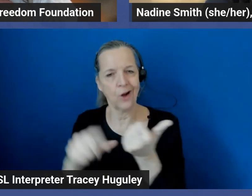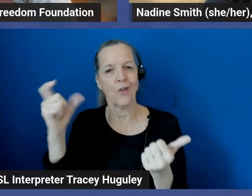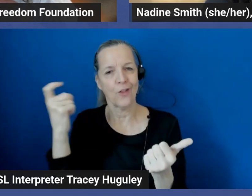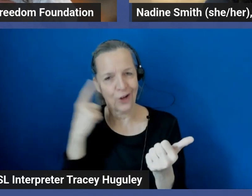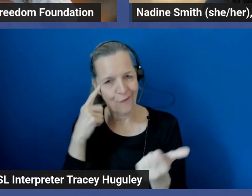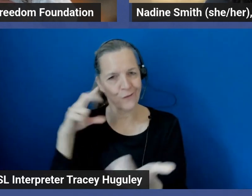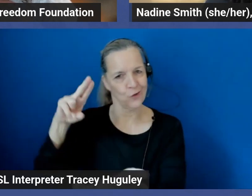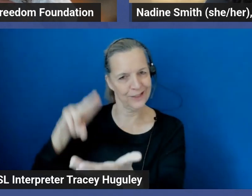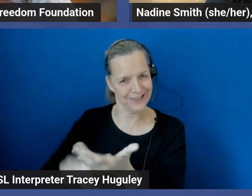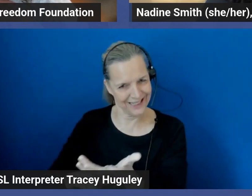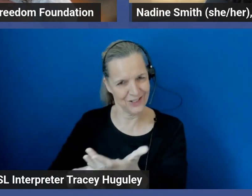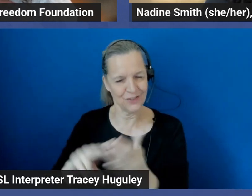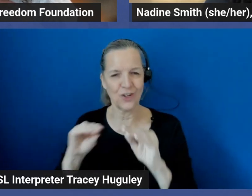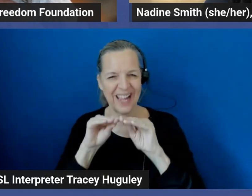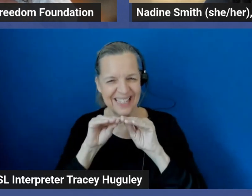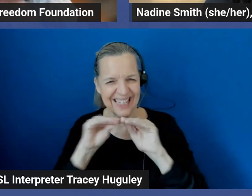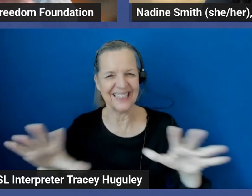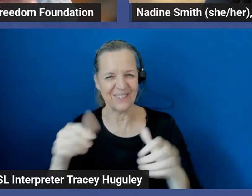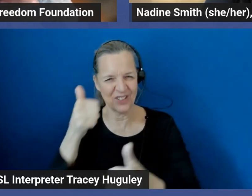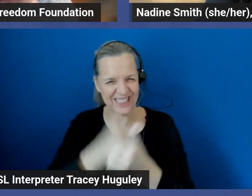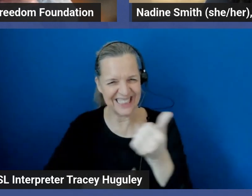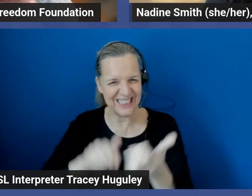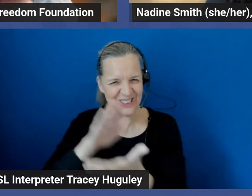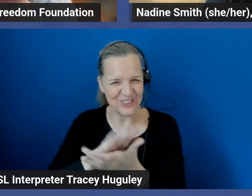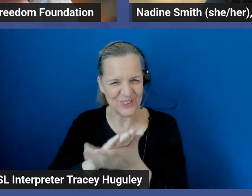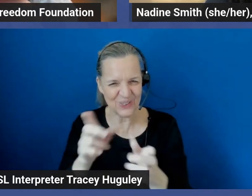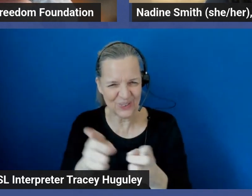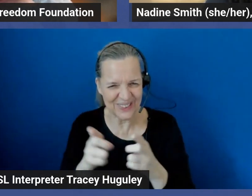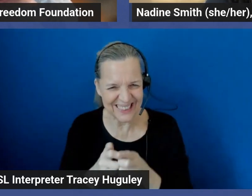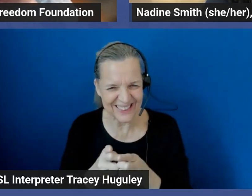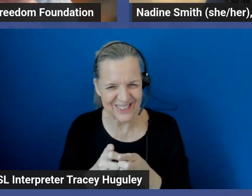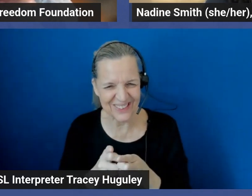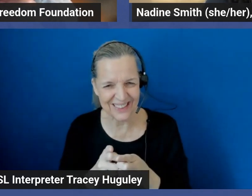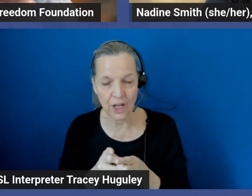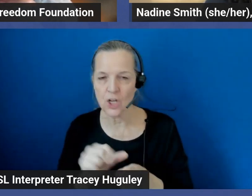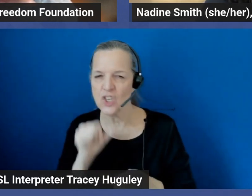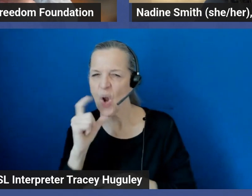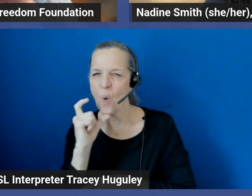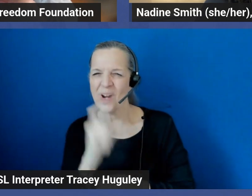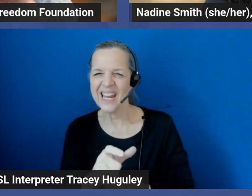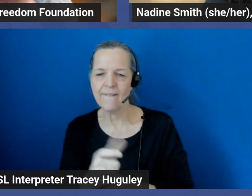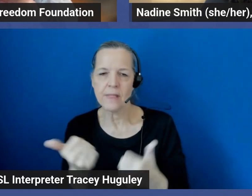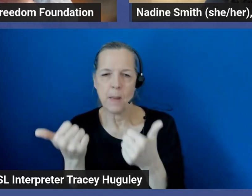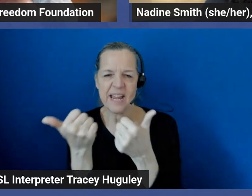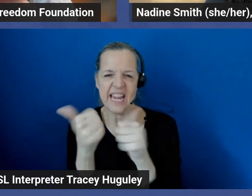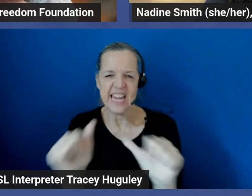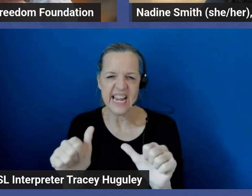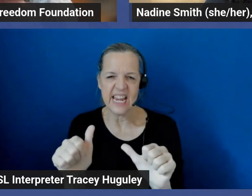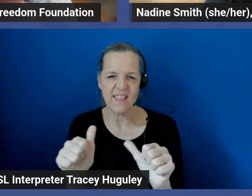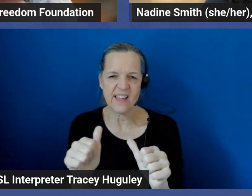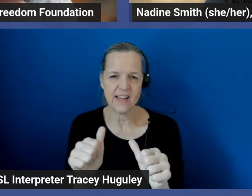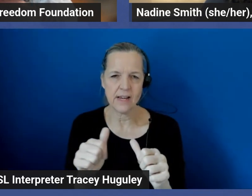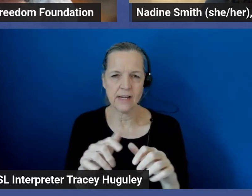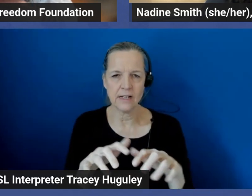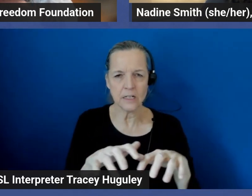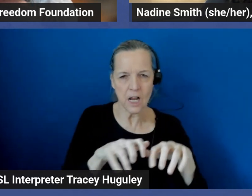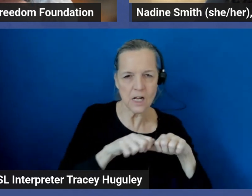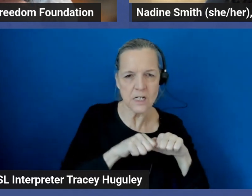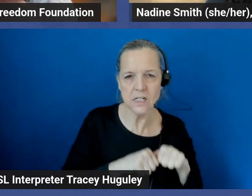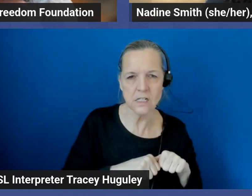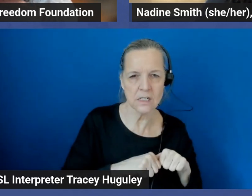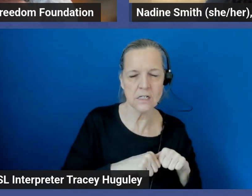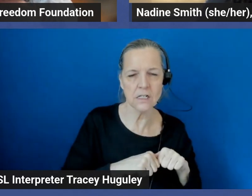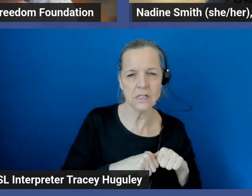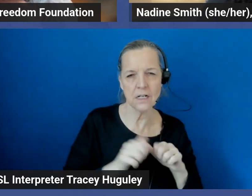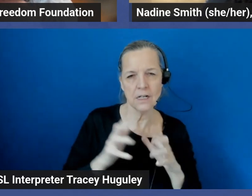had to be delivered to every school district. So you give no ground, and you leave the opportunity